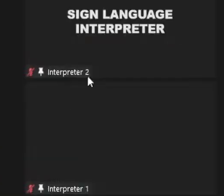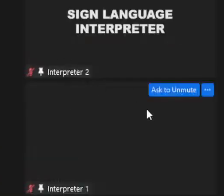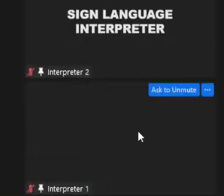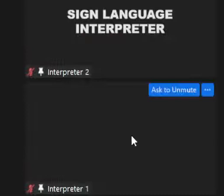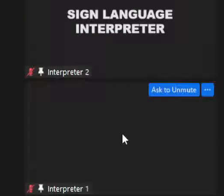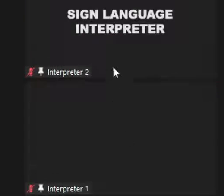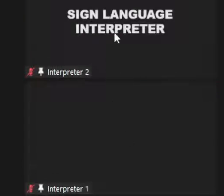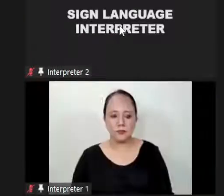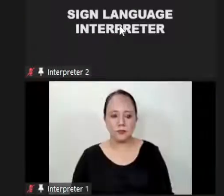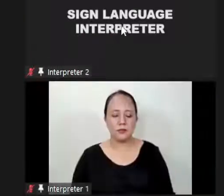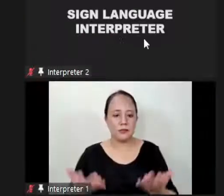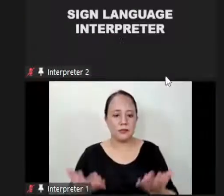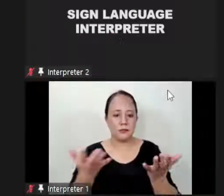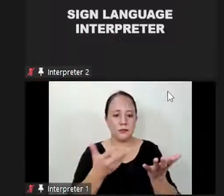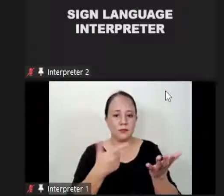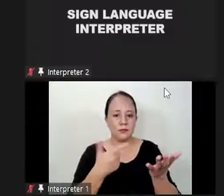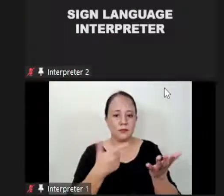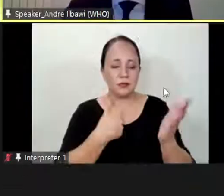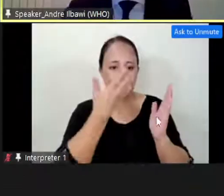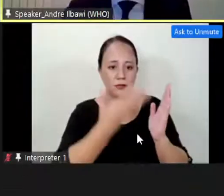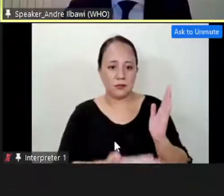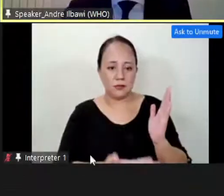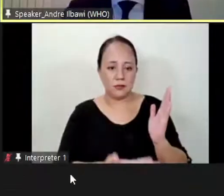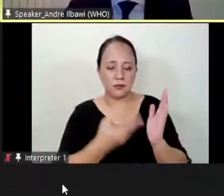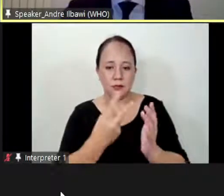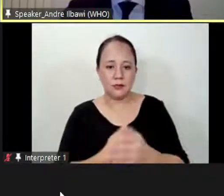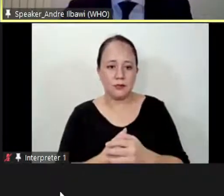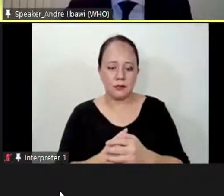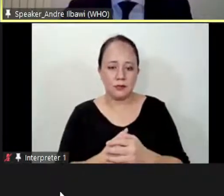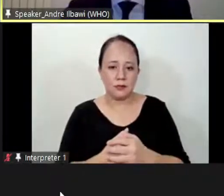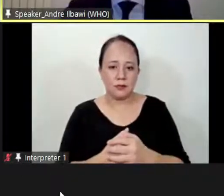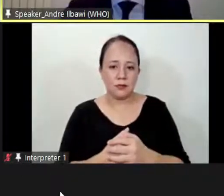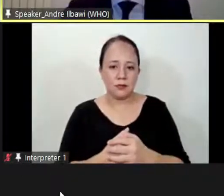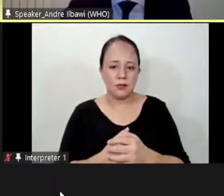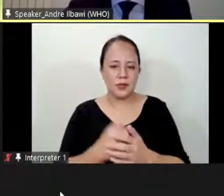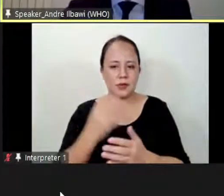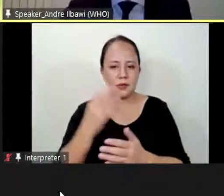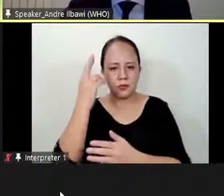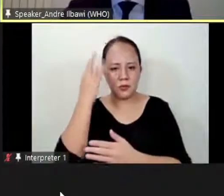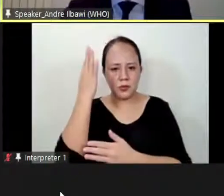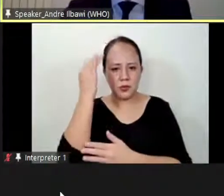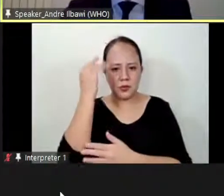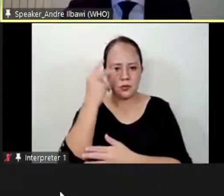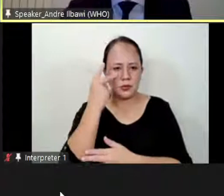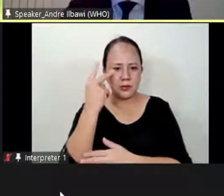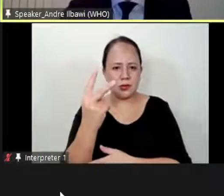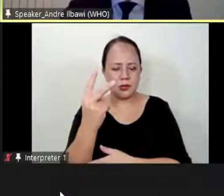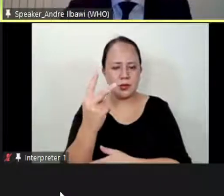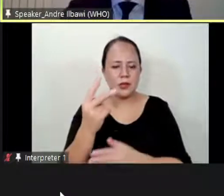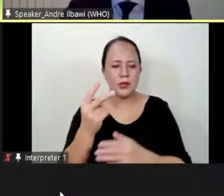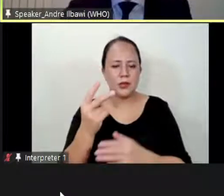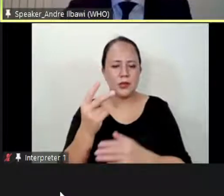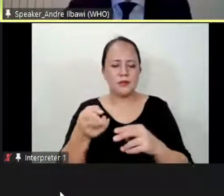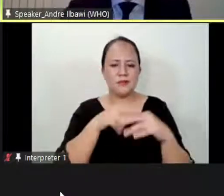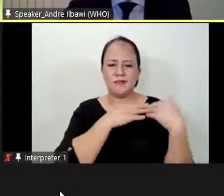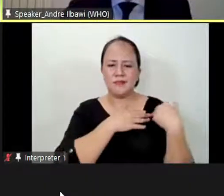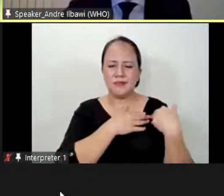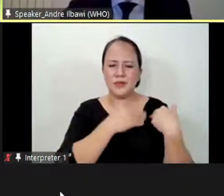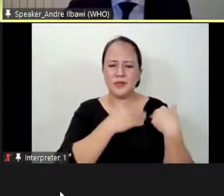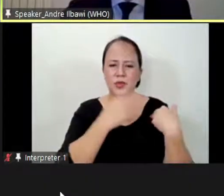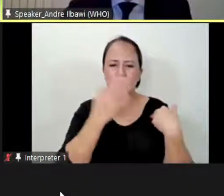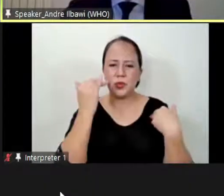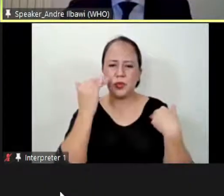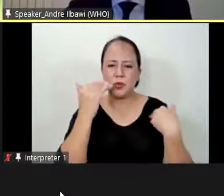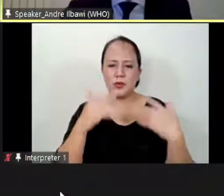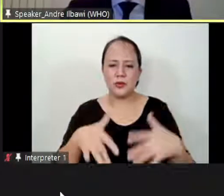Well, here is the preliminary answer. The main reason we see the cancer burden increasing is in fact because we are living longer.